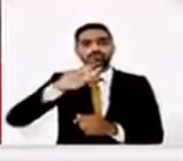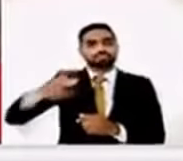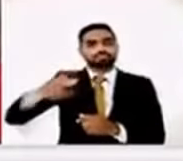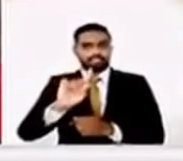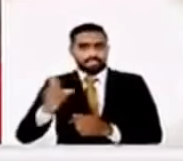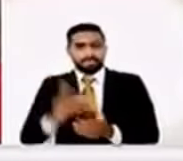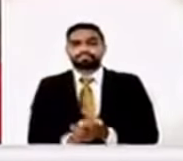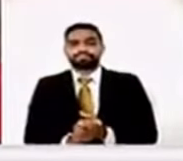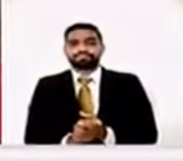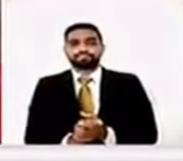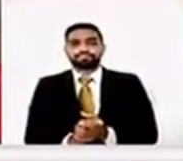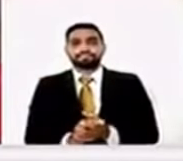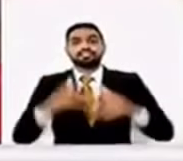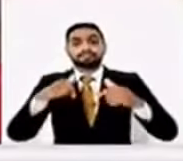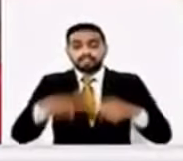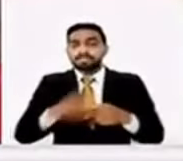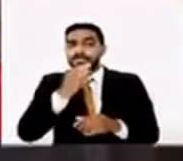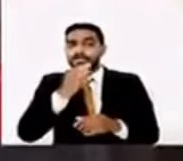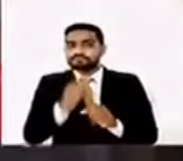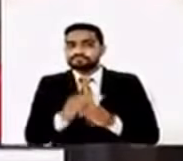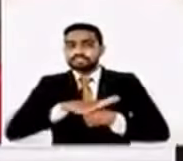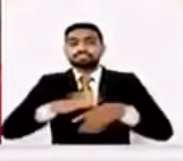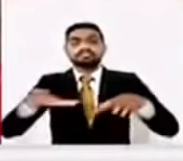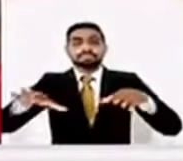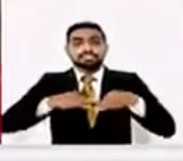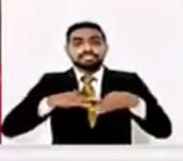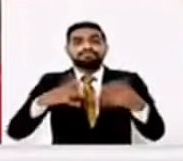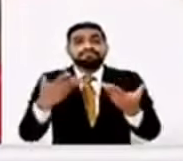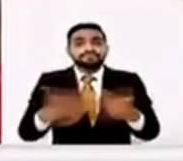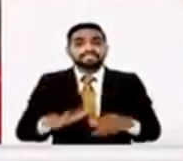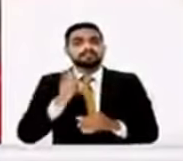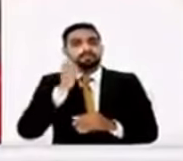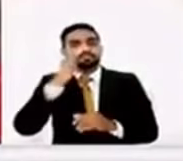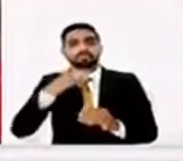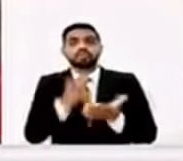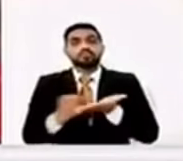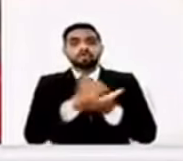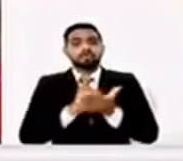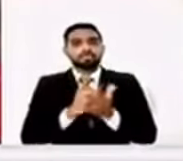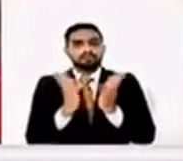confirmed cases of COVID-19 in Sri Lanka, meanwhile, has risen to